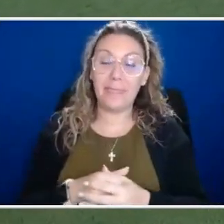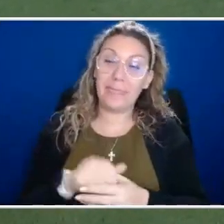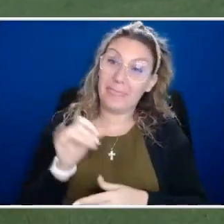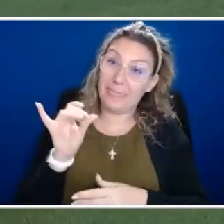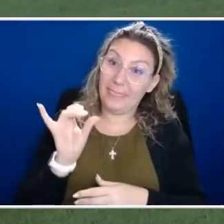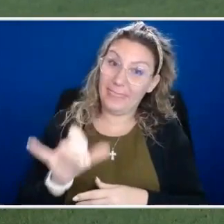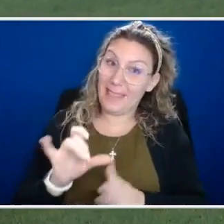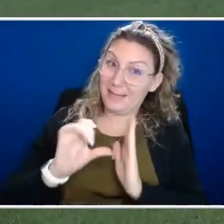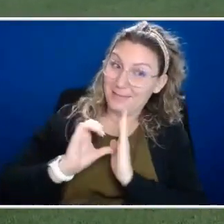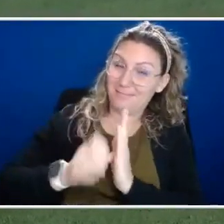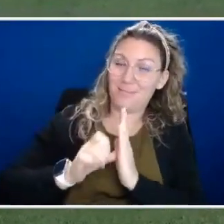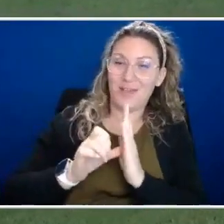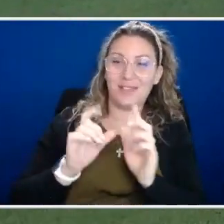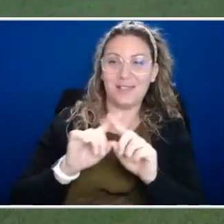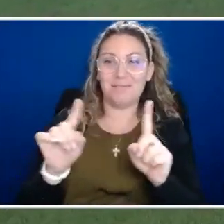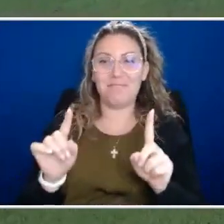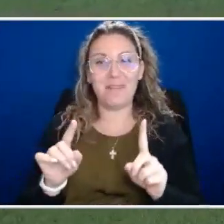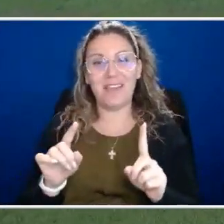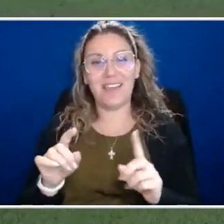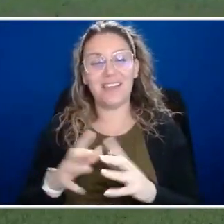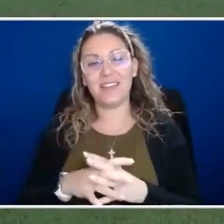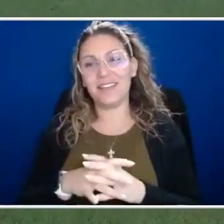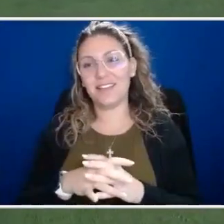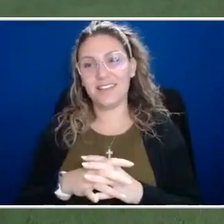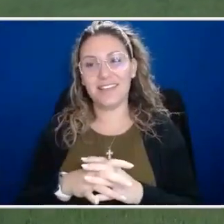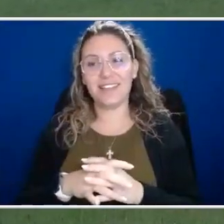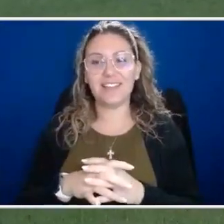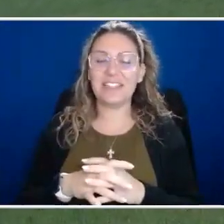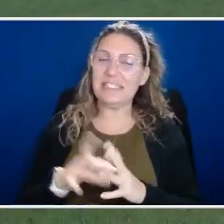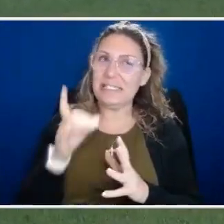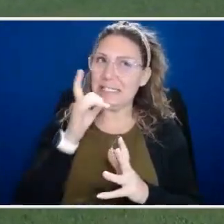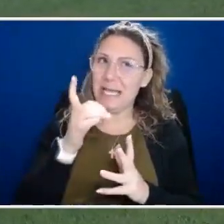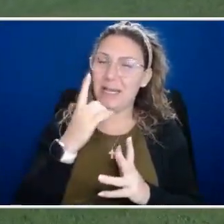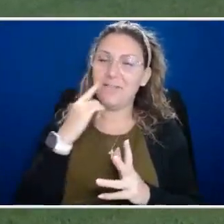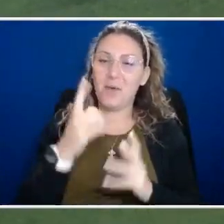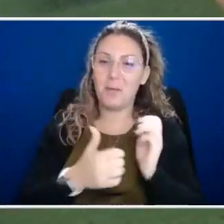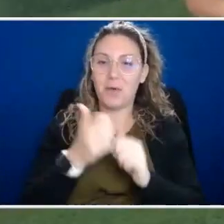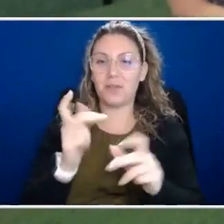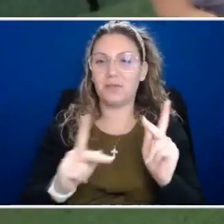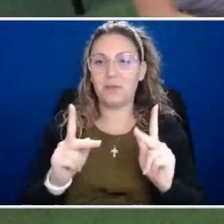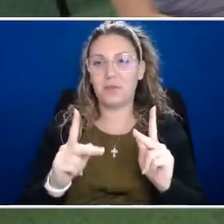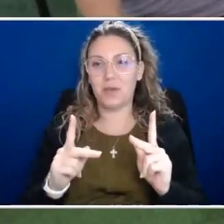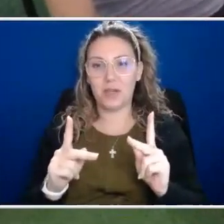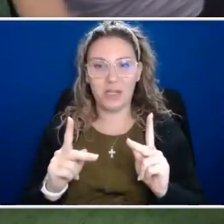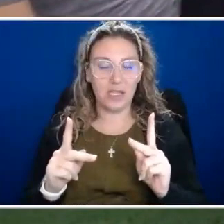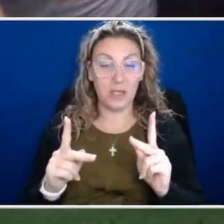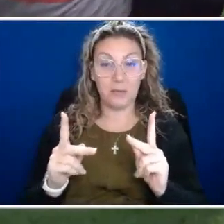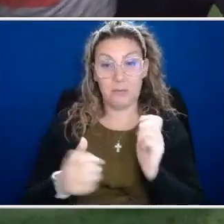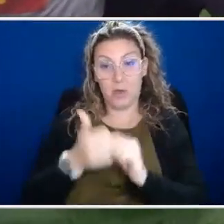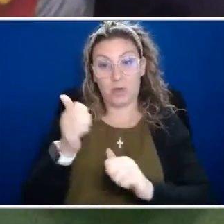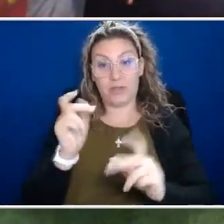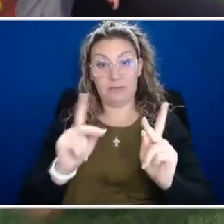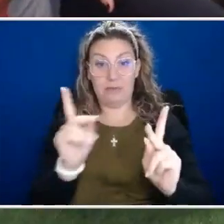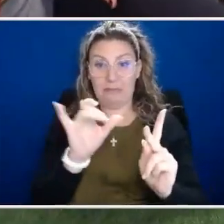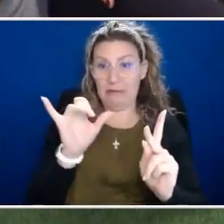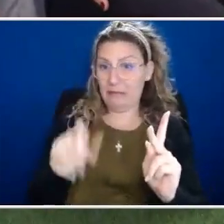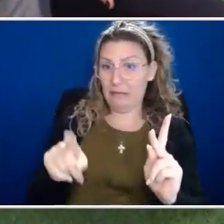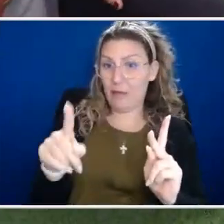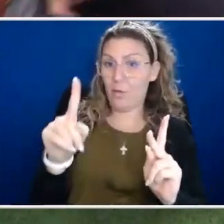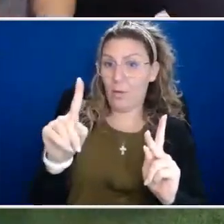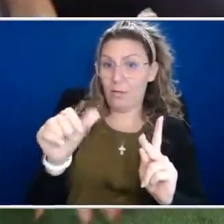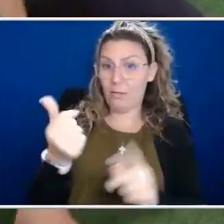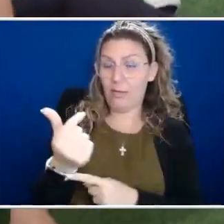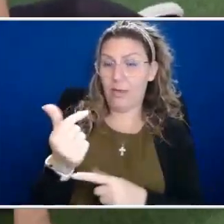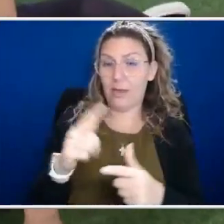but that's not Okay, so how would you, for most people. How do you? Yeah, so for most people, it's going to be getting on to one leg, rolling onto that